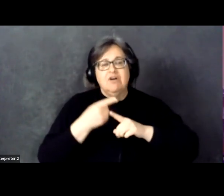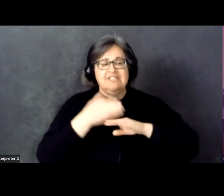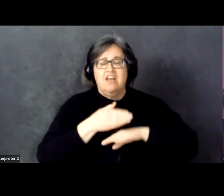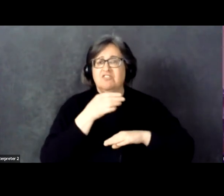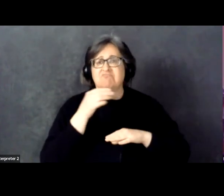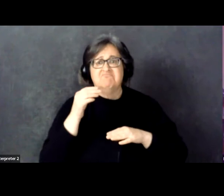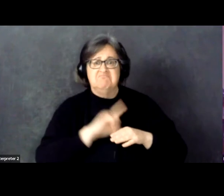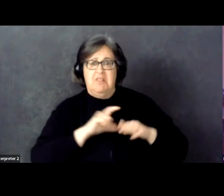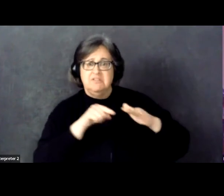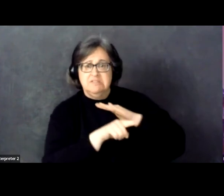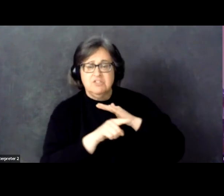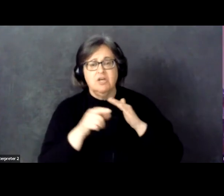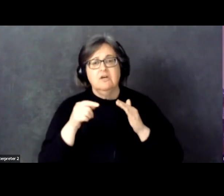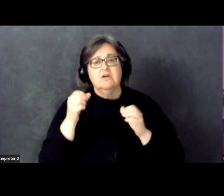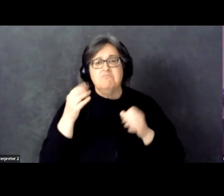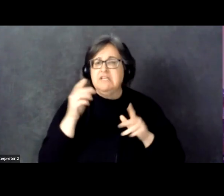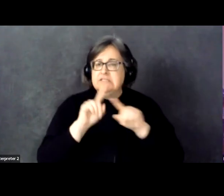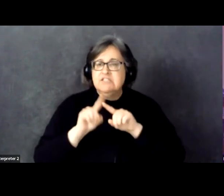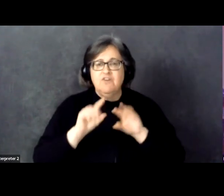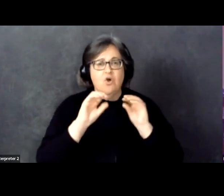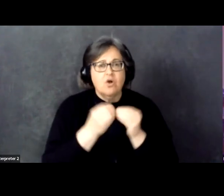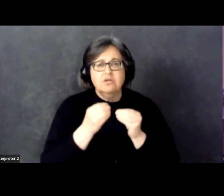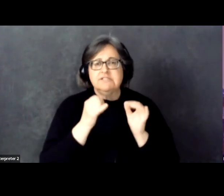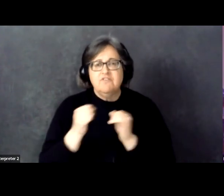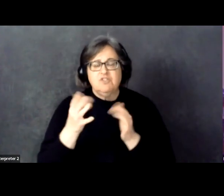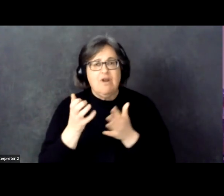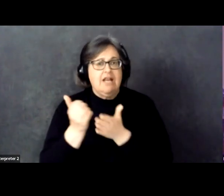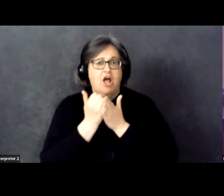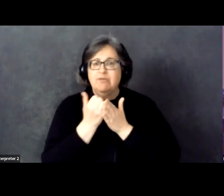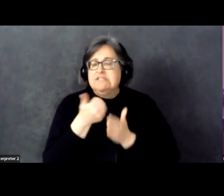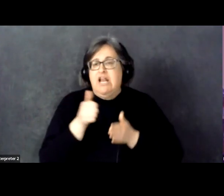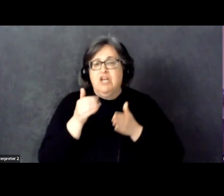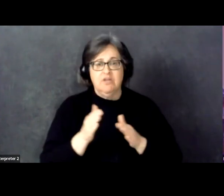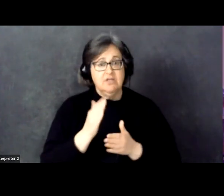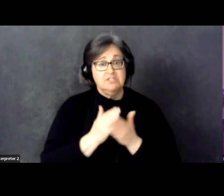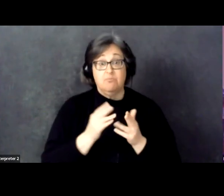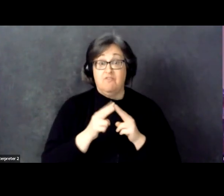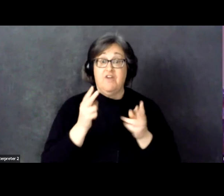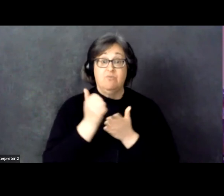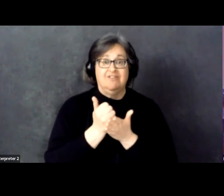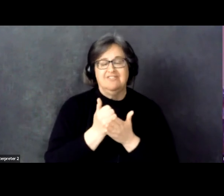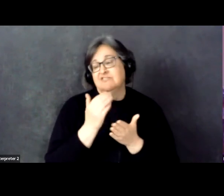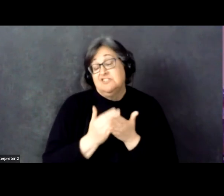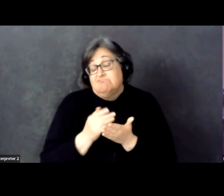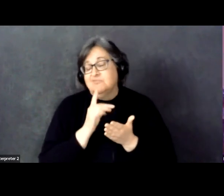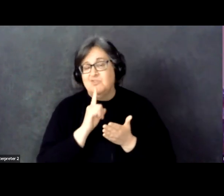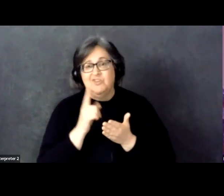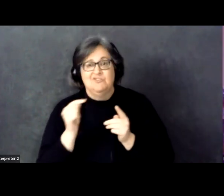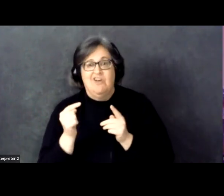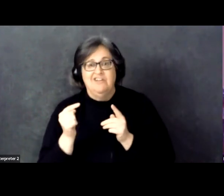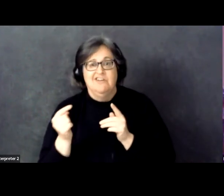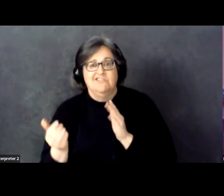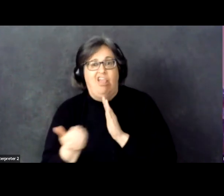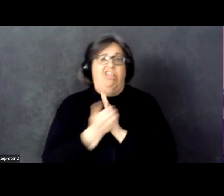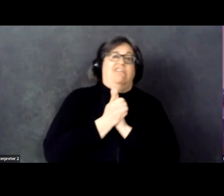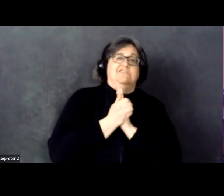we were approached by several individuals and organizations wanting to help in any way. Some were very helpful. Some were just trying to attach themselves to